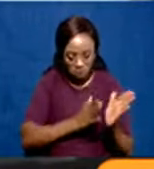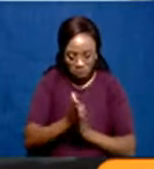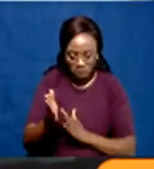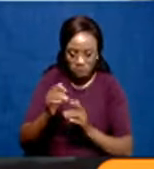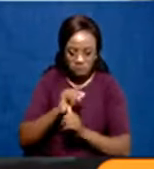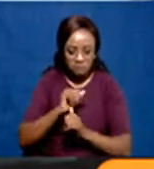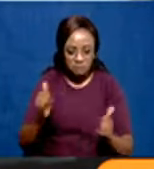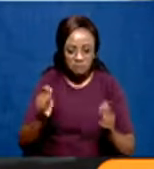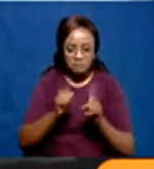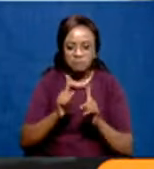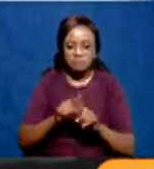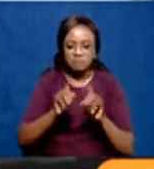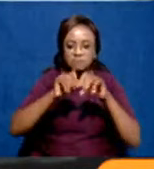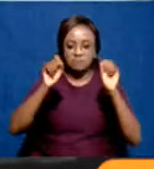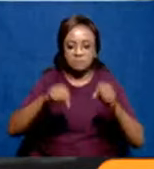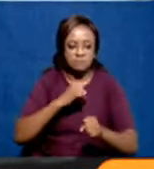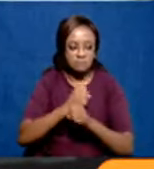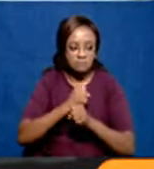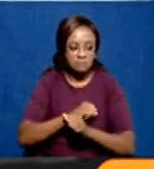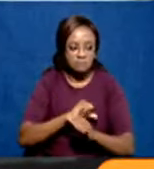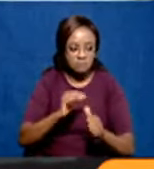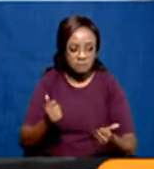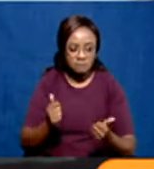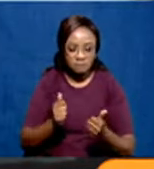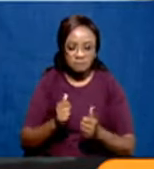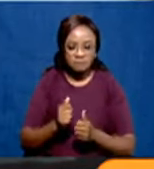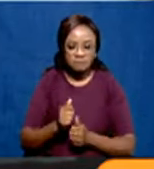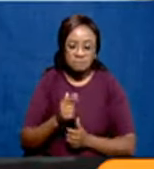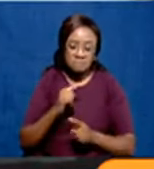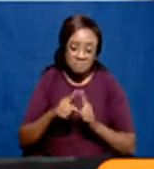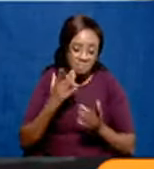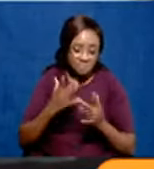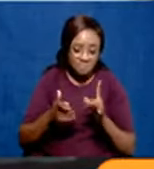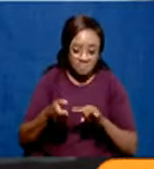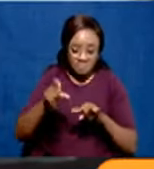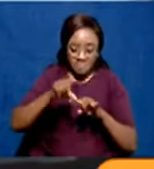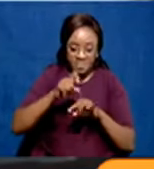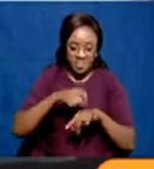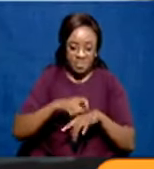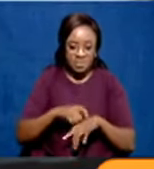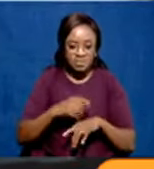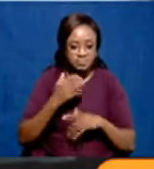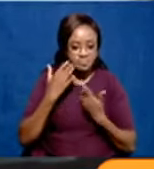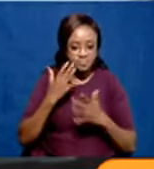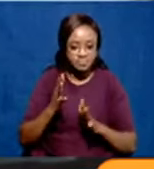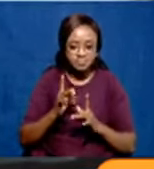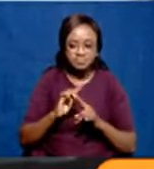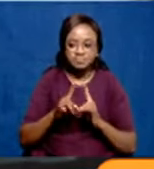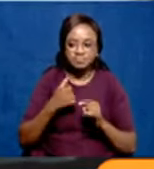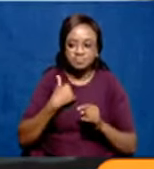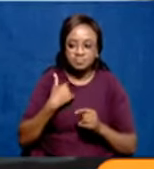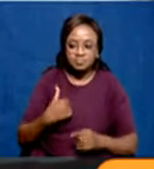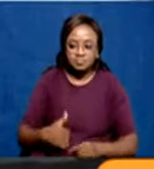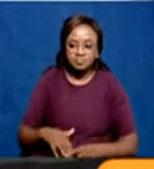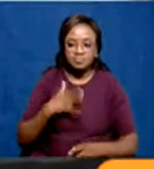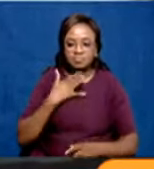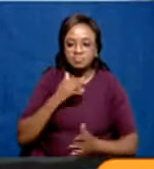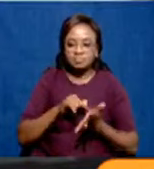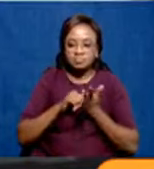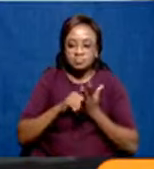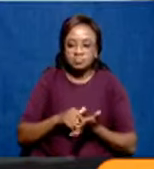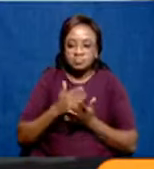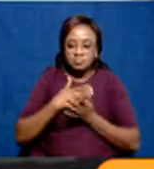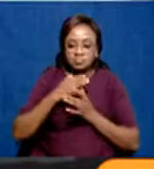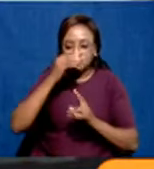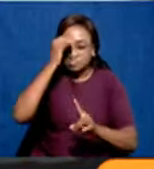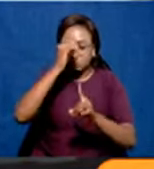works properly. I want to emphasize, that might be extended. Yeah, it might be extended. I want to emphasize that the objective here is to